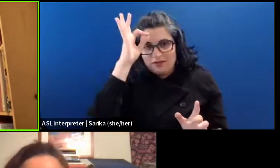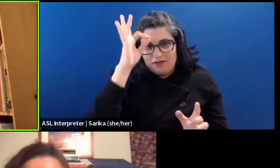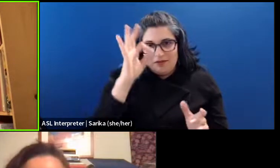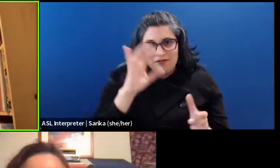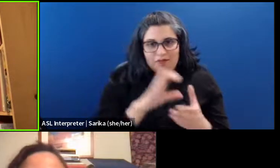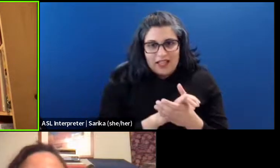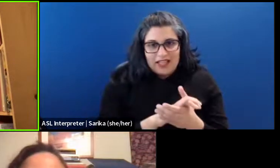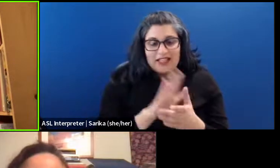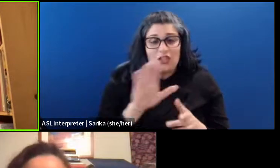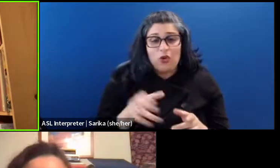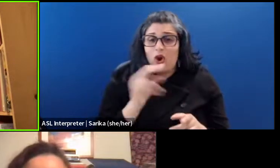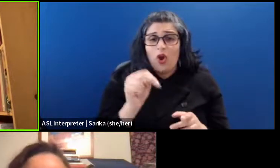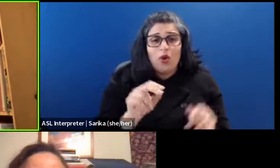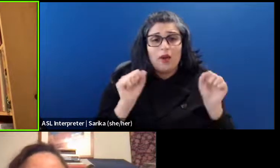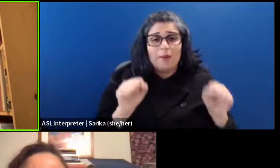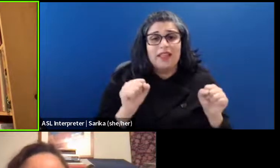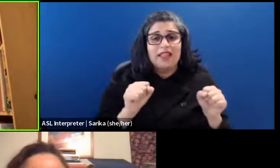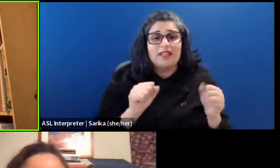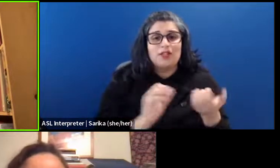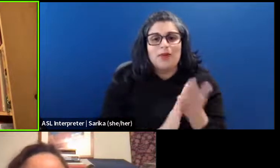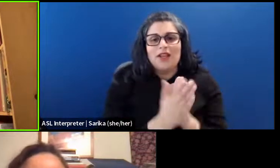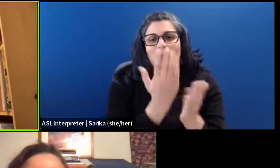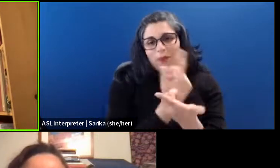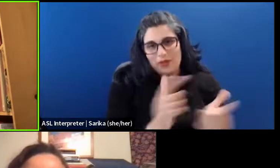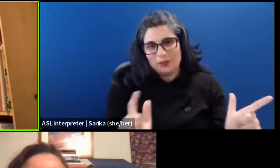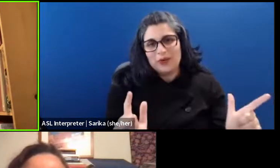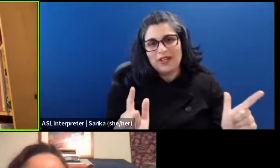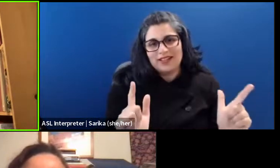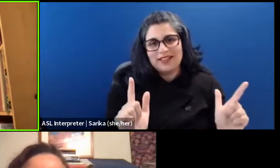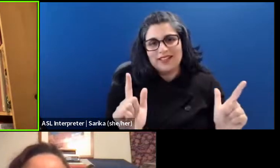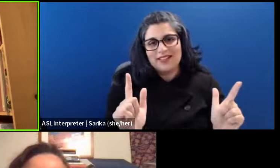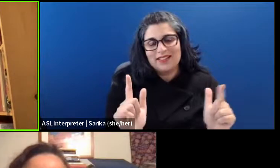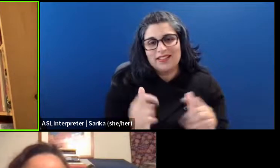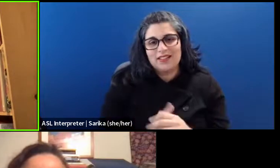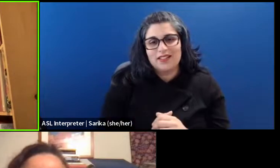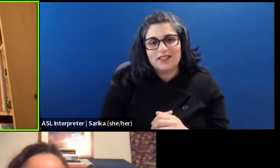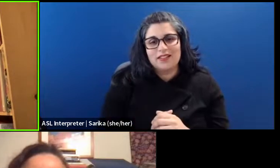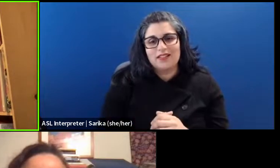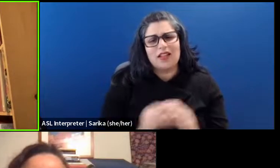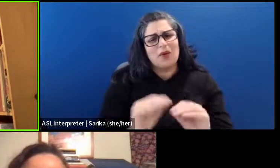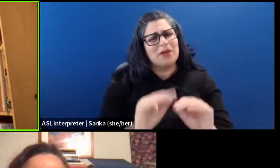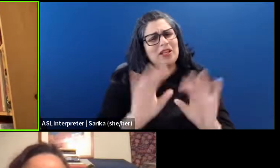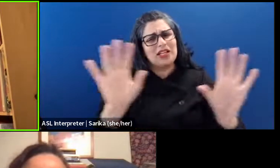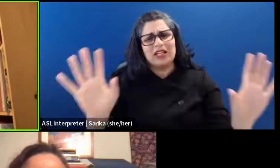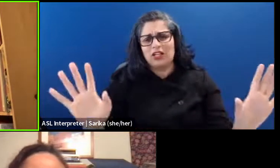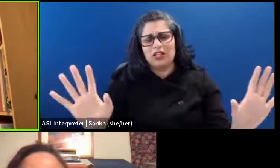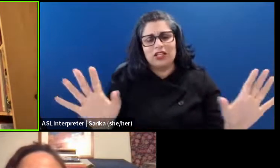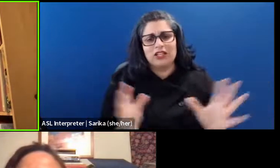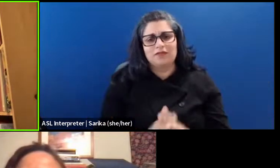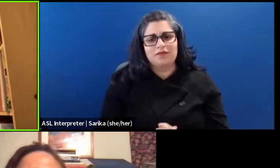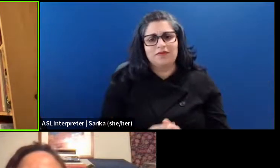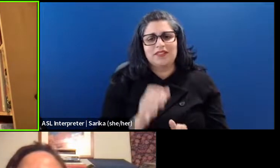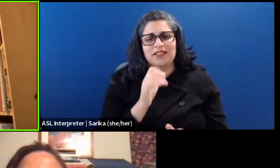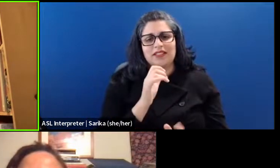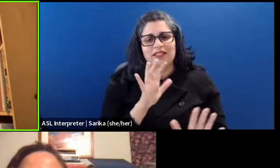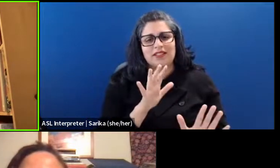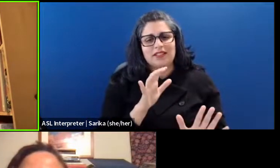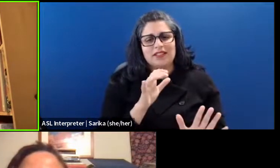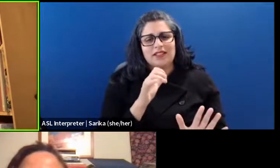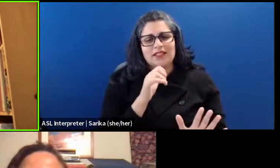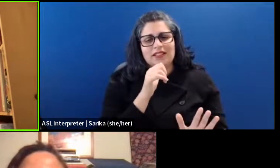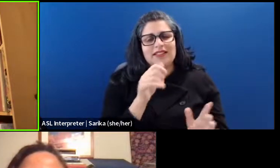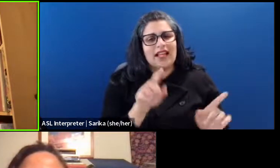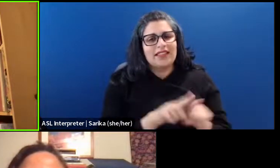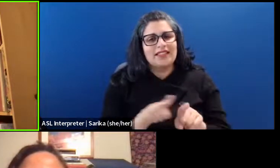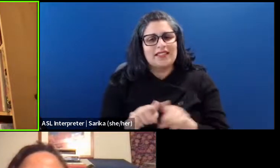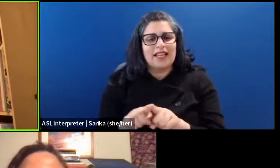be liberated. And I want to actually be very clear that it's not, that isn't quite the same thing